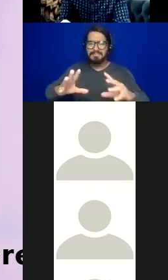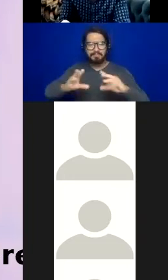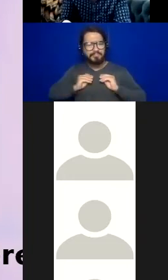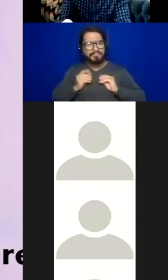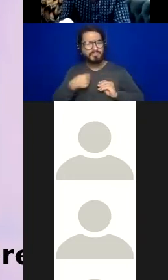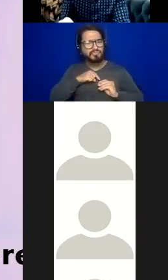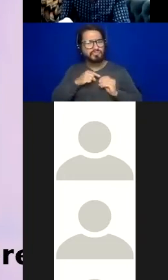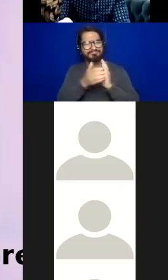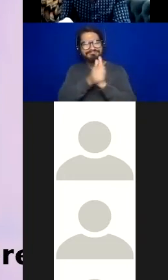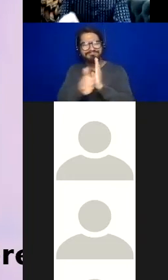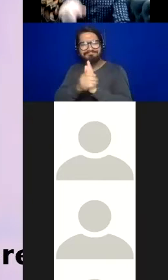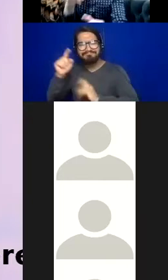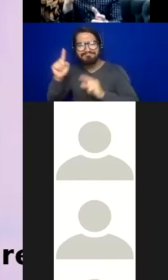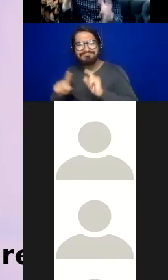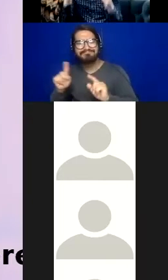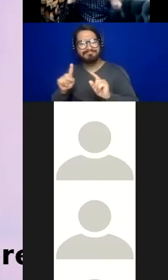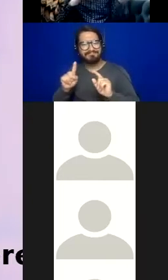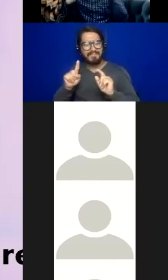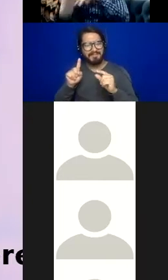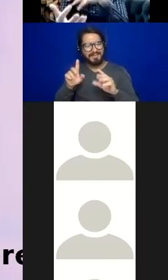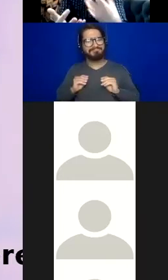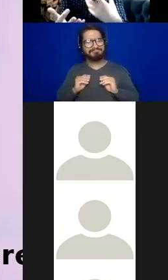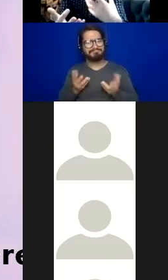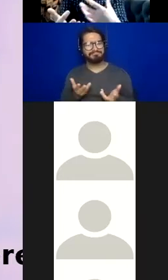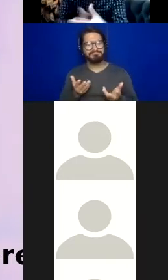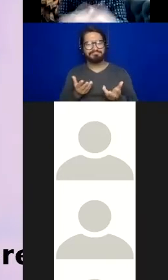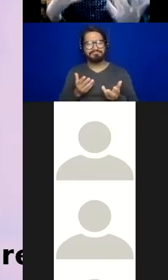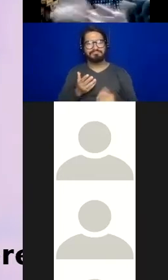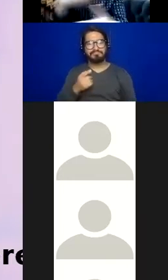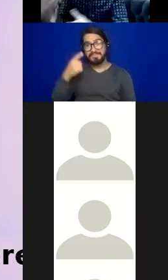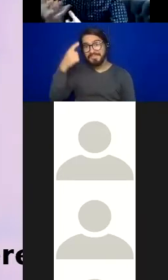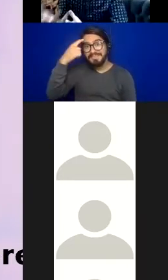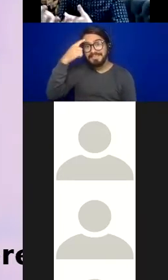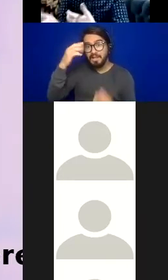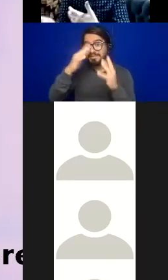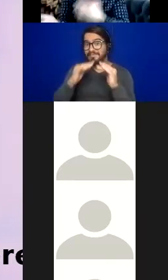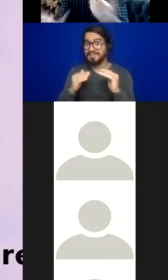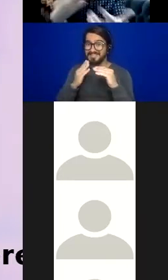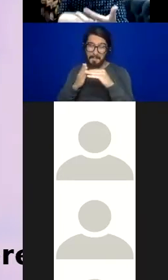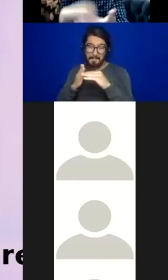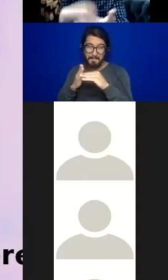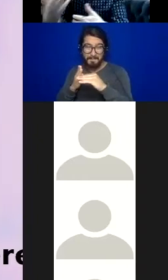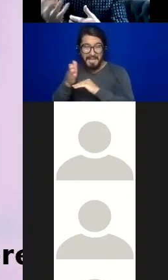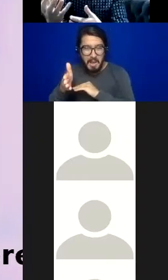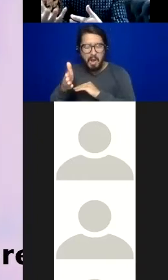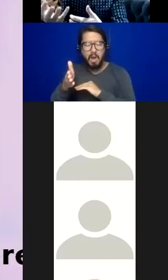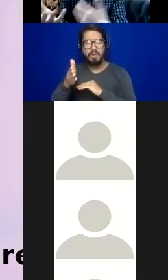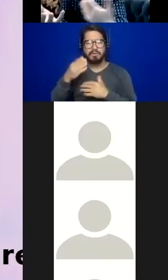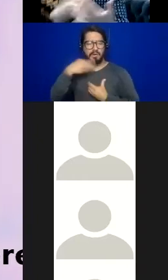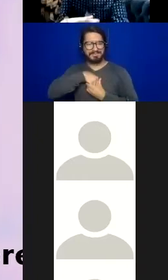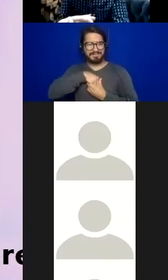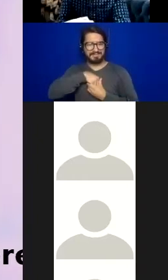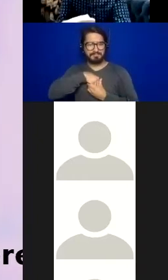talents. And so neurodiversity goes beyond autism to apply to any,